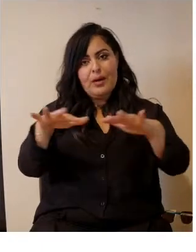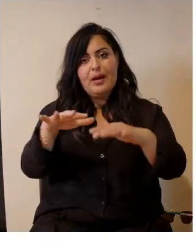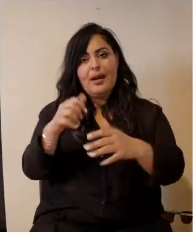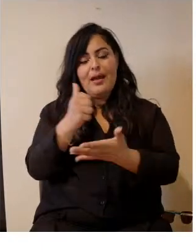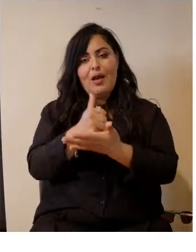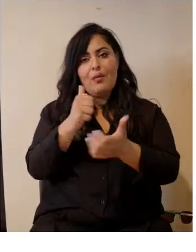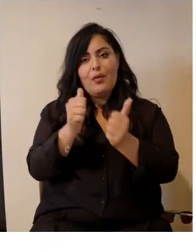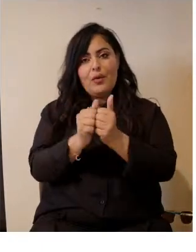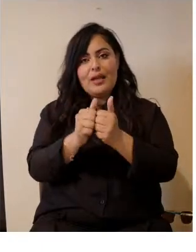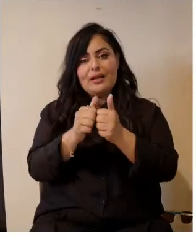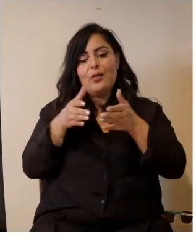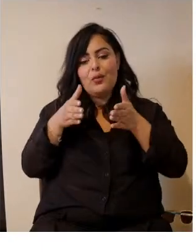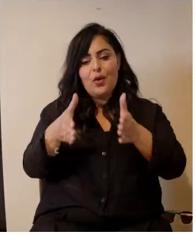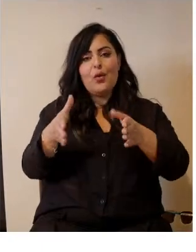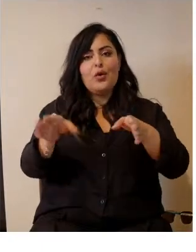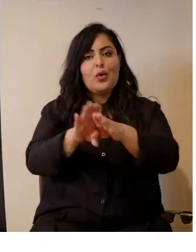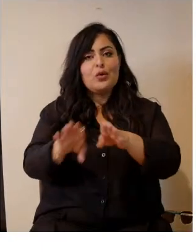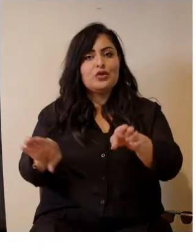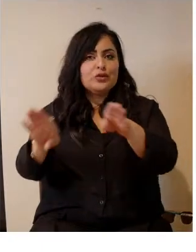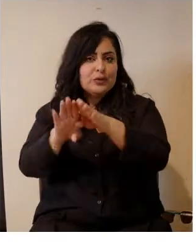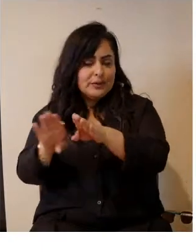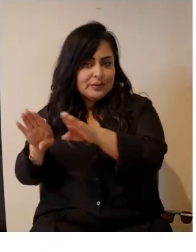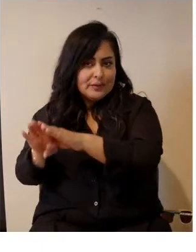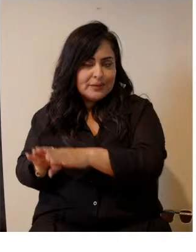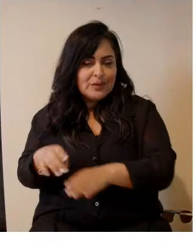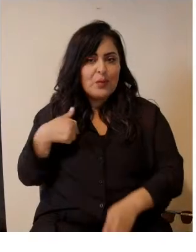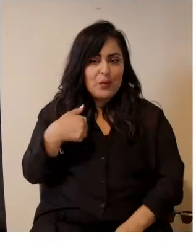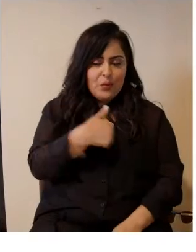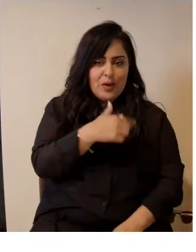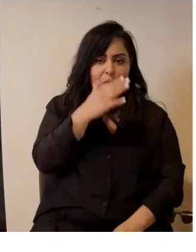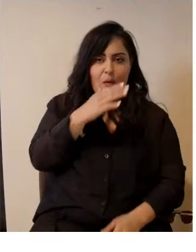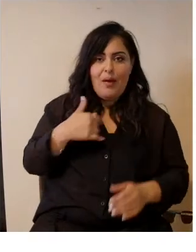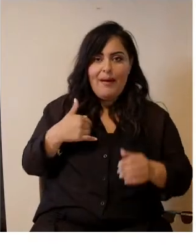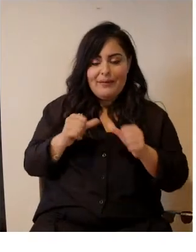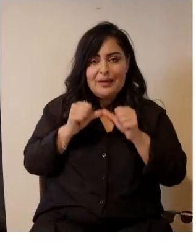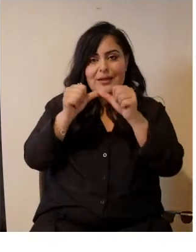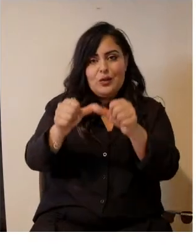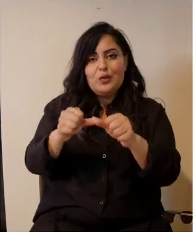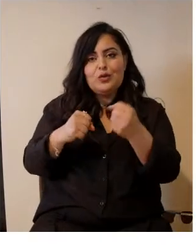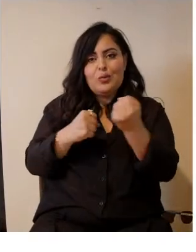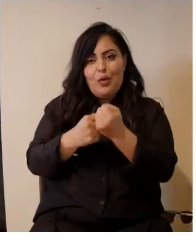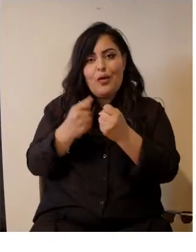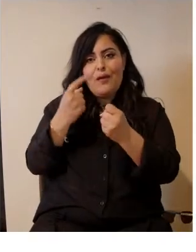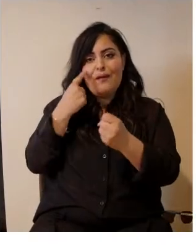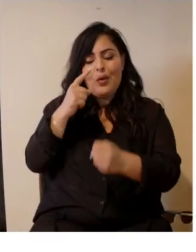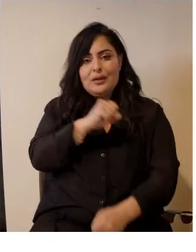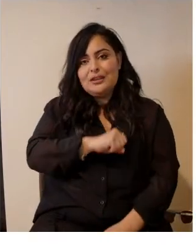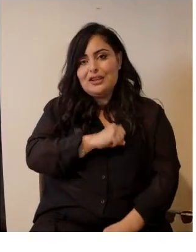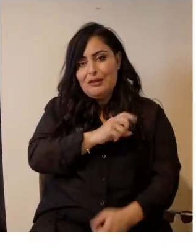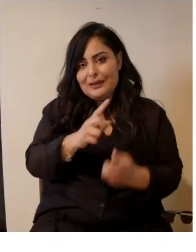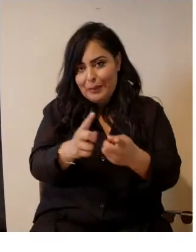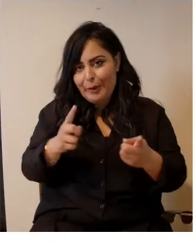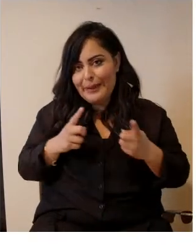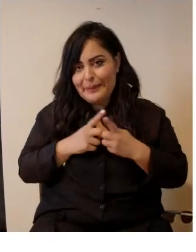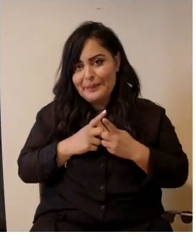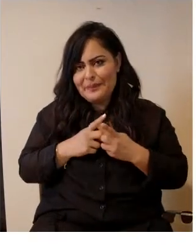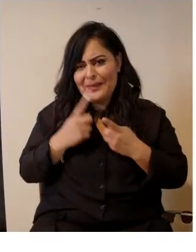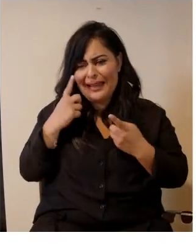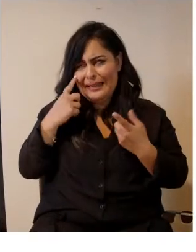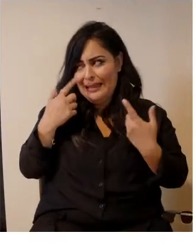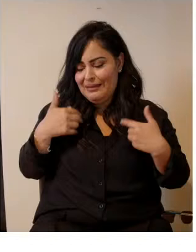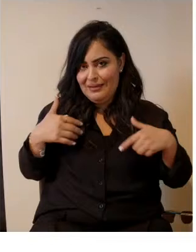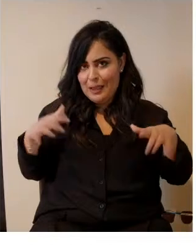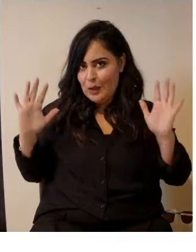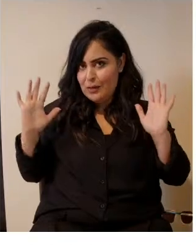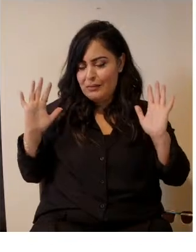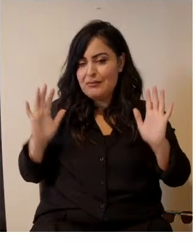with road closures. So we will have continued support for the Sheriff's Department. I think that's all